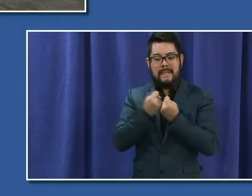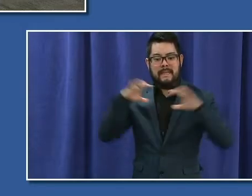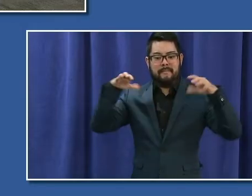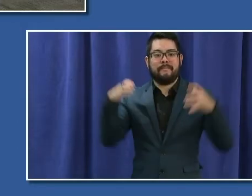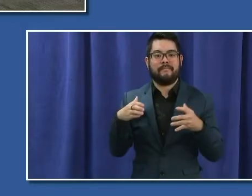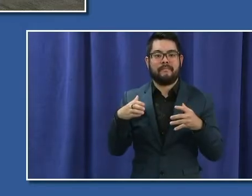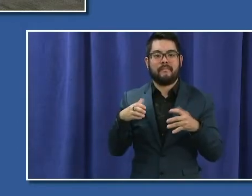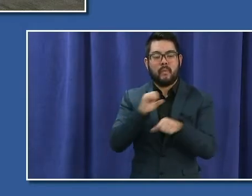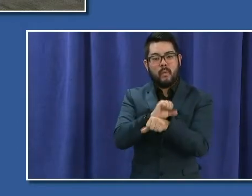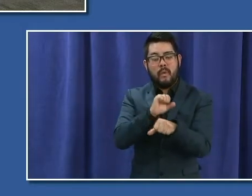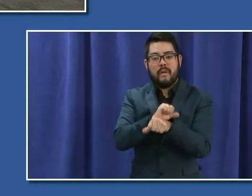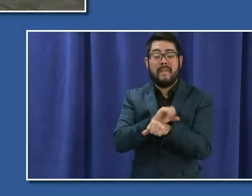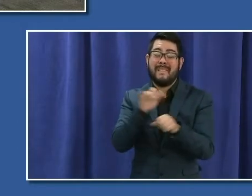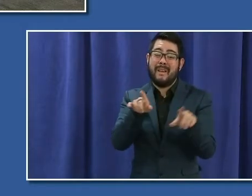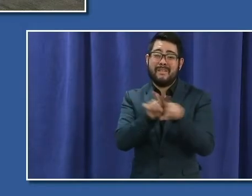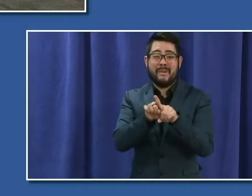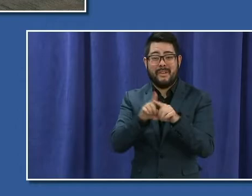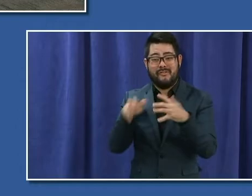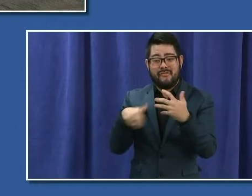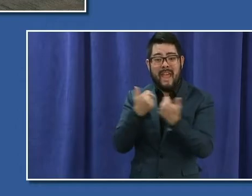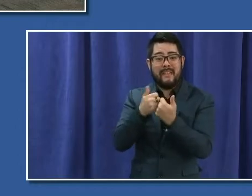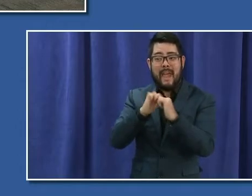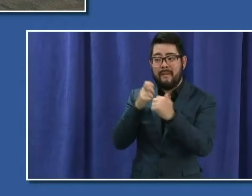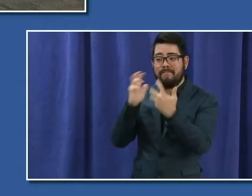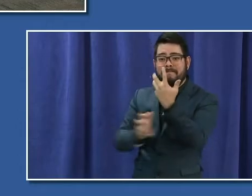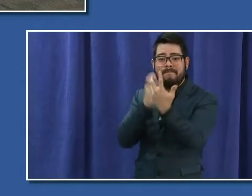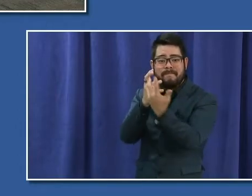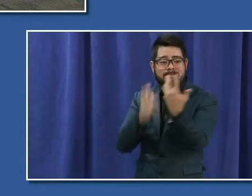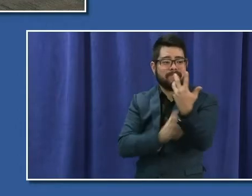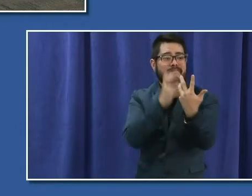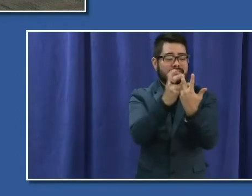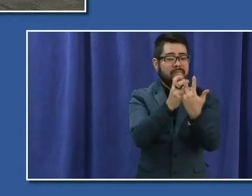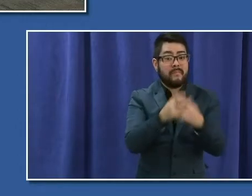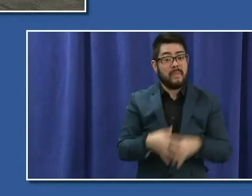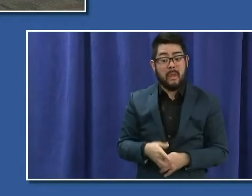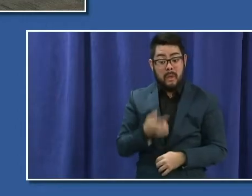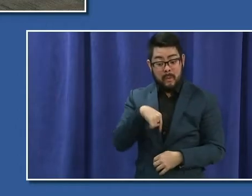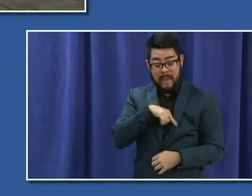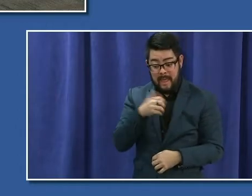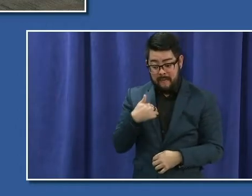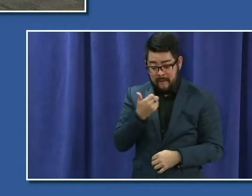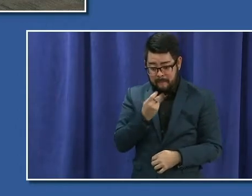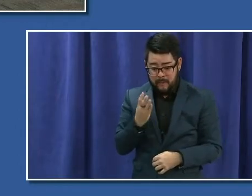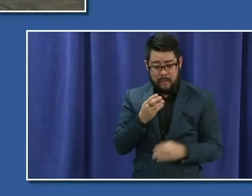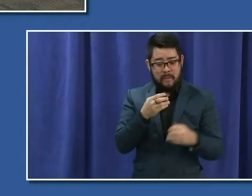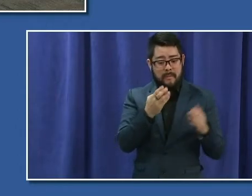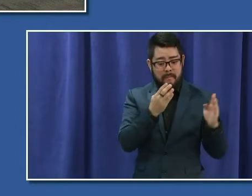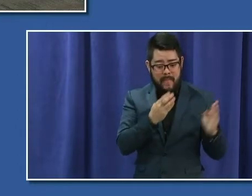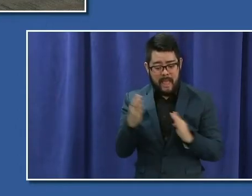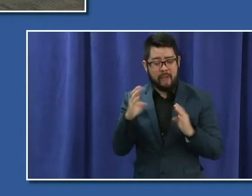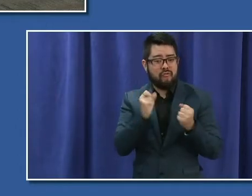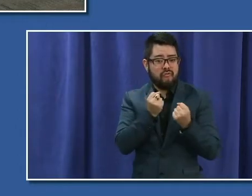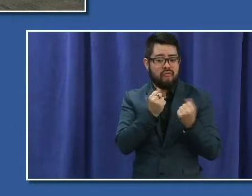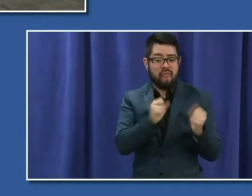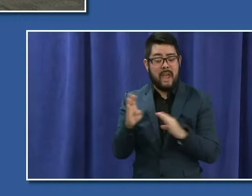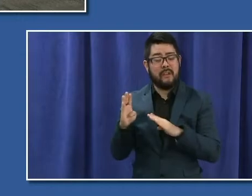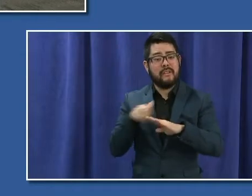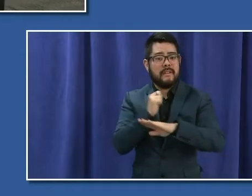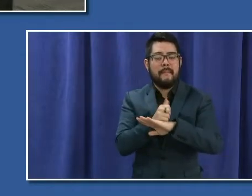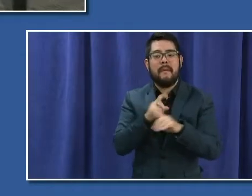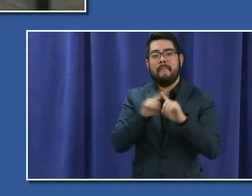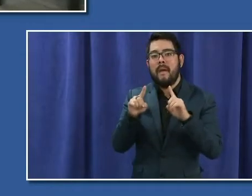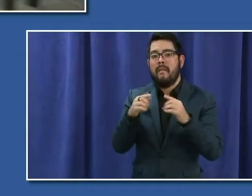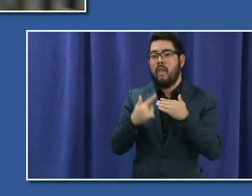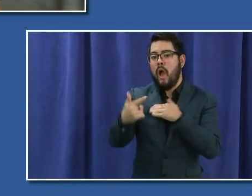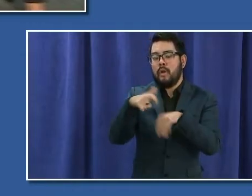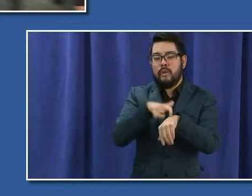adaptive challenge, right? And it's that kind of, we have some tactics today, but we're working toward a long-term plan to protect the lakefront.